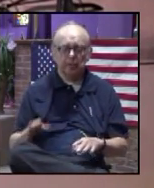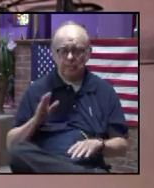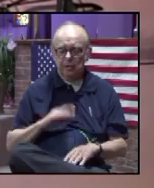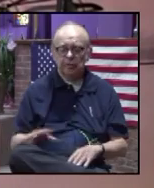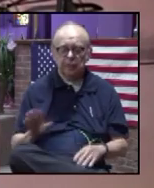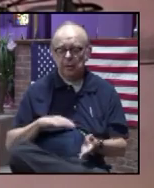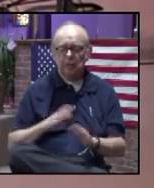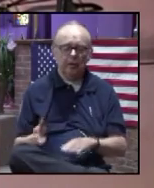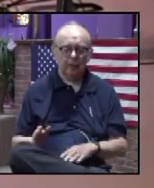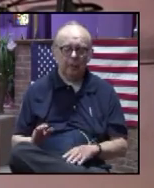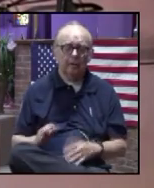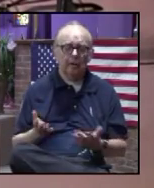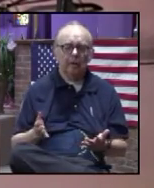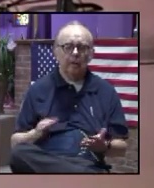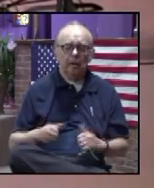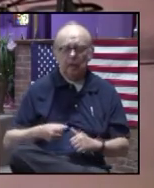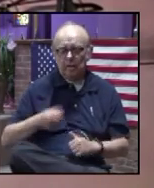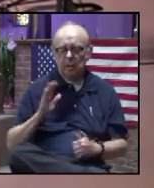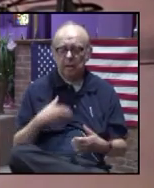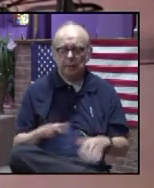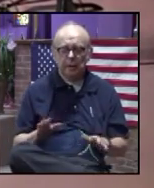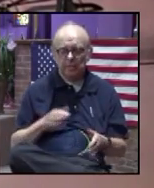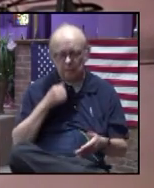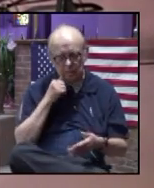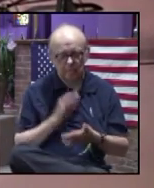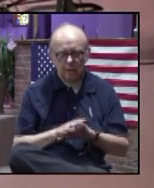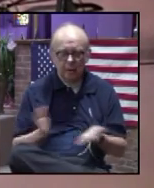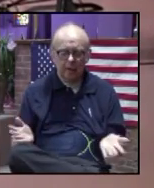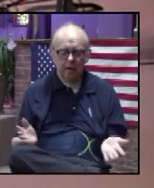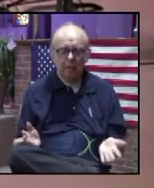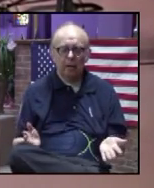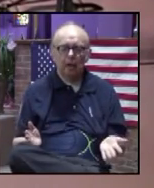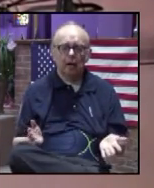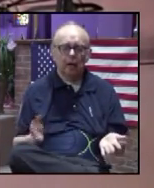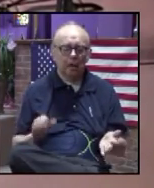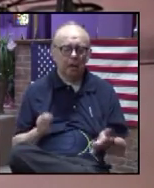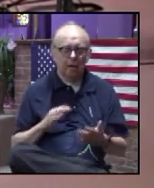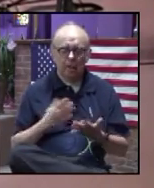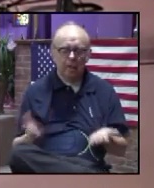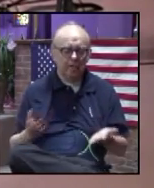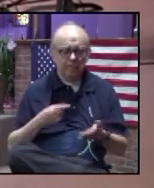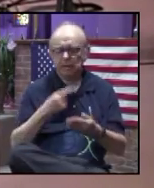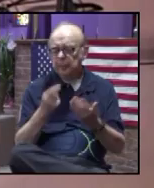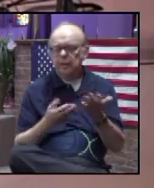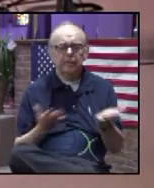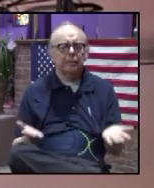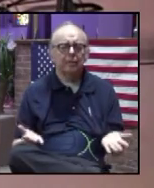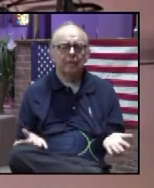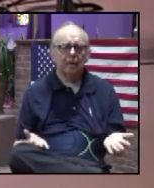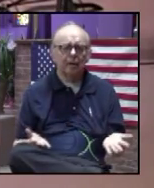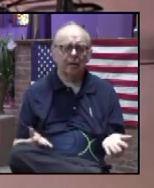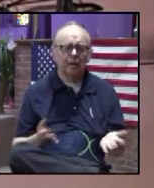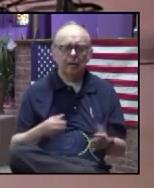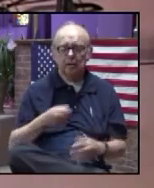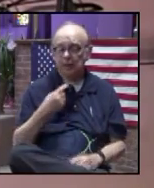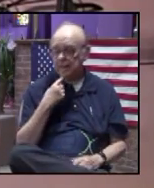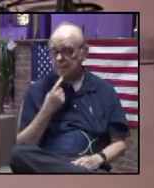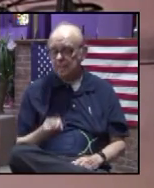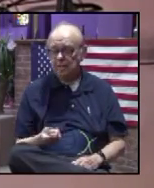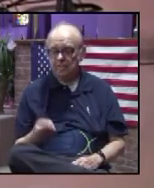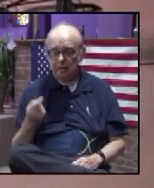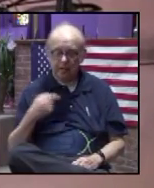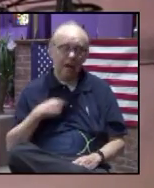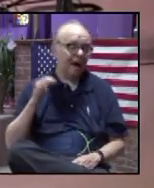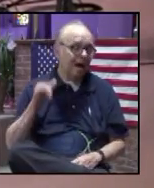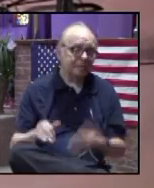could God let my spouse die? How could God let my job go south? How could God do this and how could God do that? And God's saying, I'm